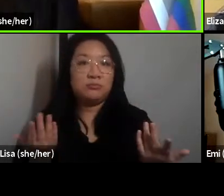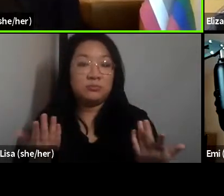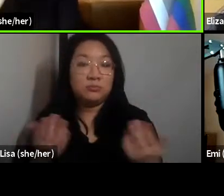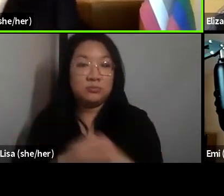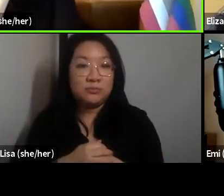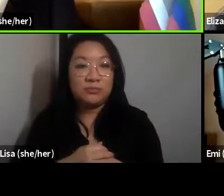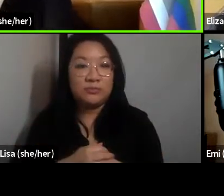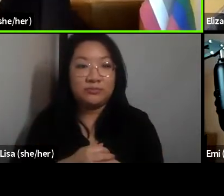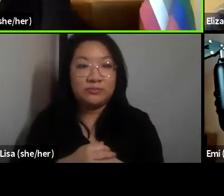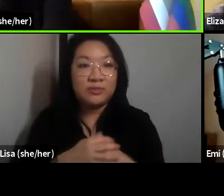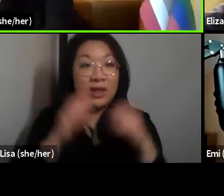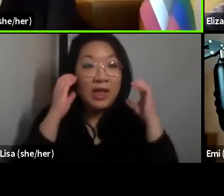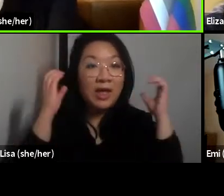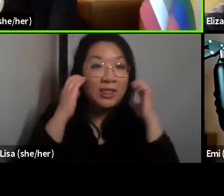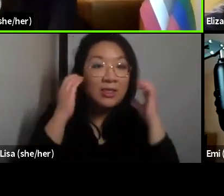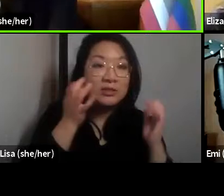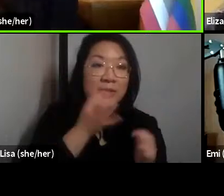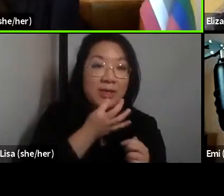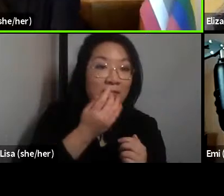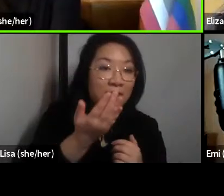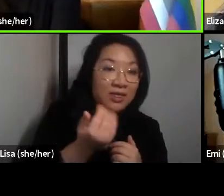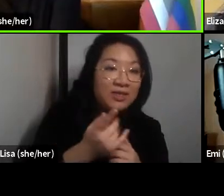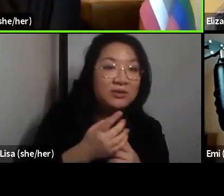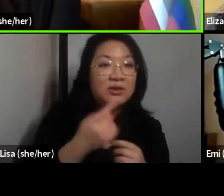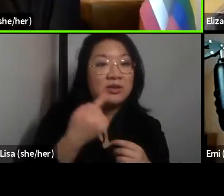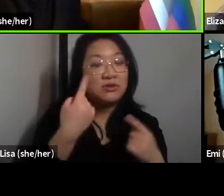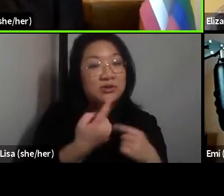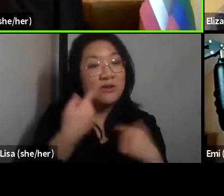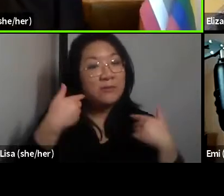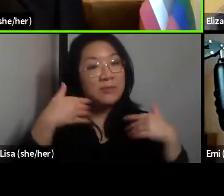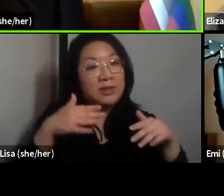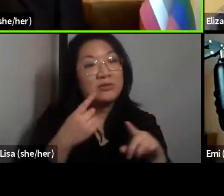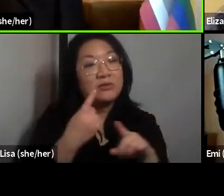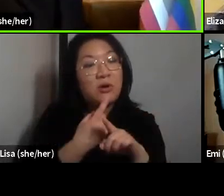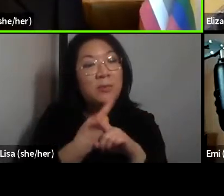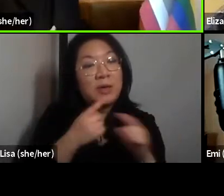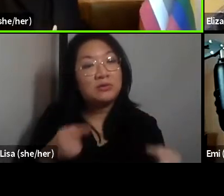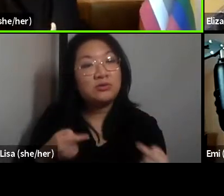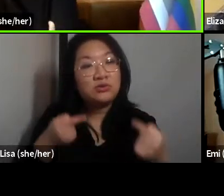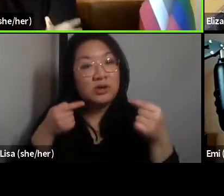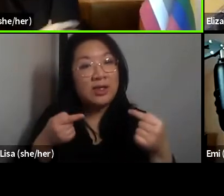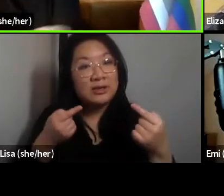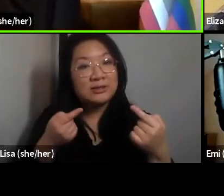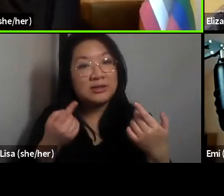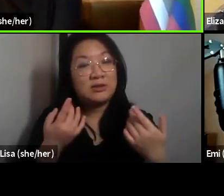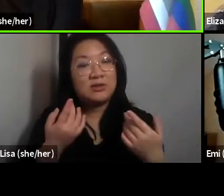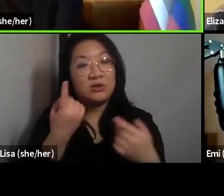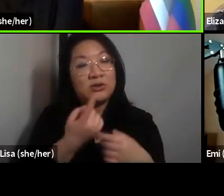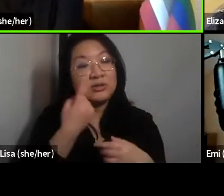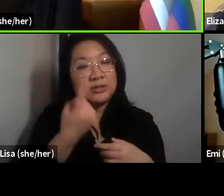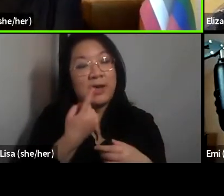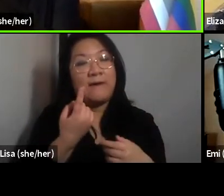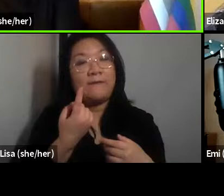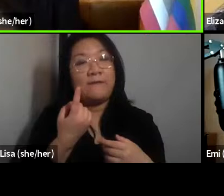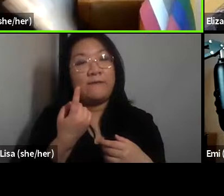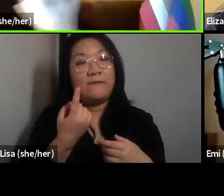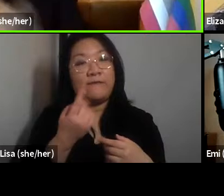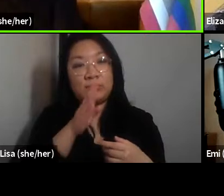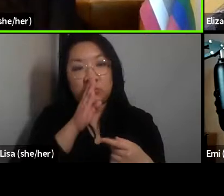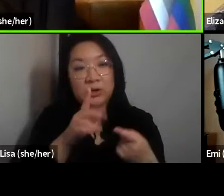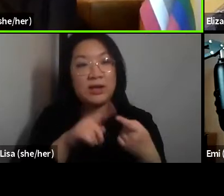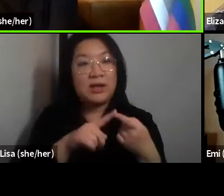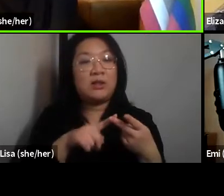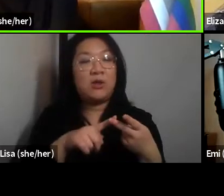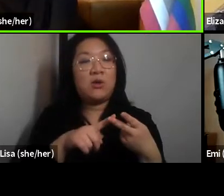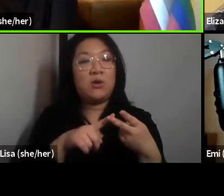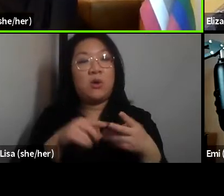And Elizabeth, having spoken so eloquently about the challenges faced as a wife and mother and a heteroromantic, what would